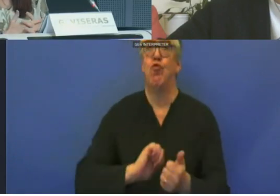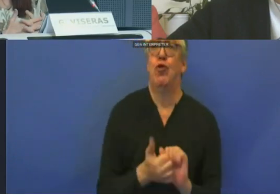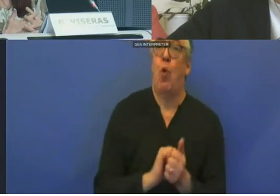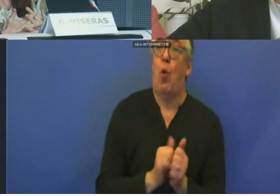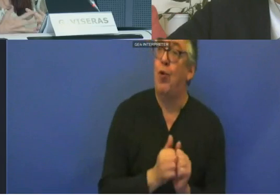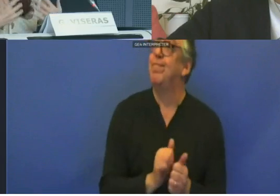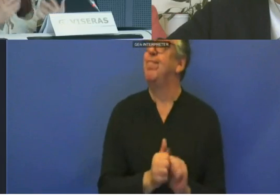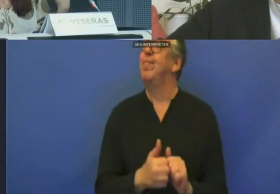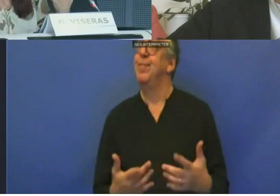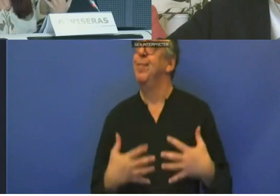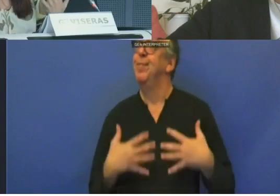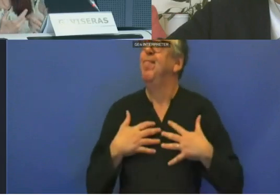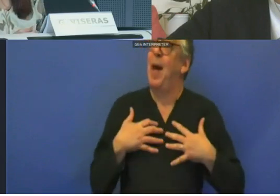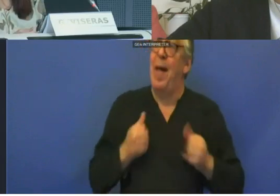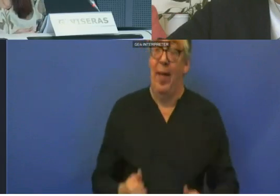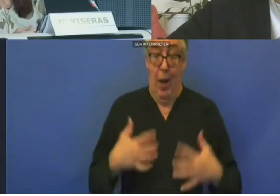healthy physically and mentally.